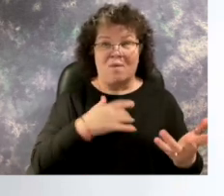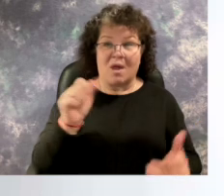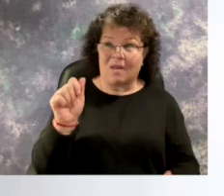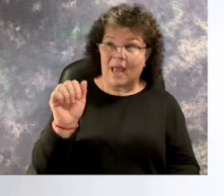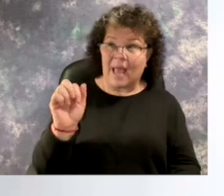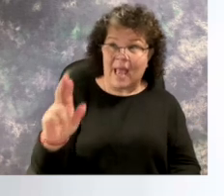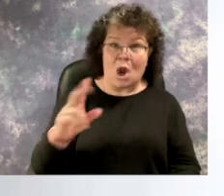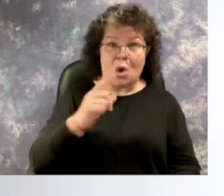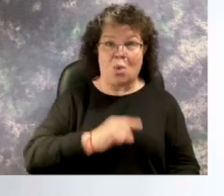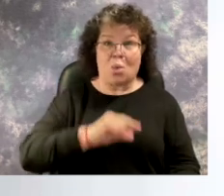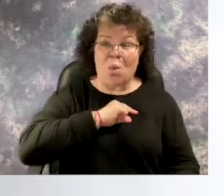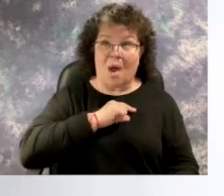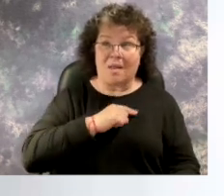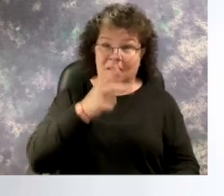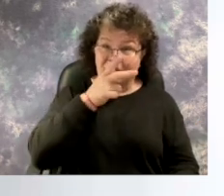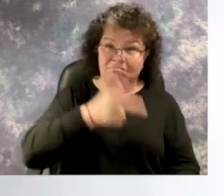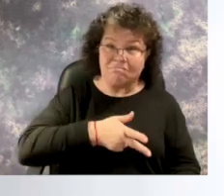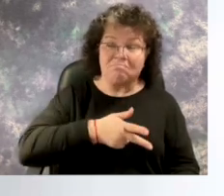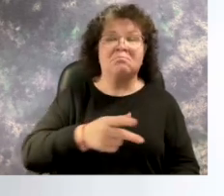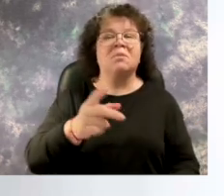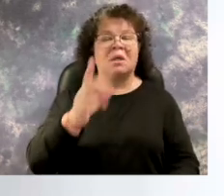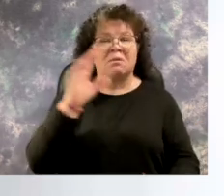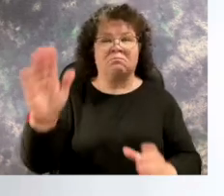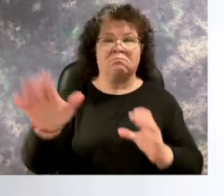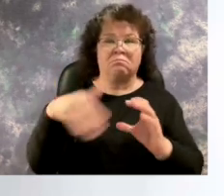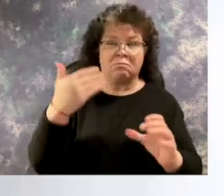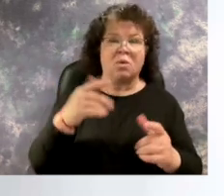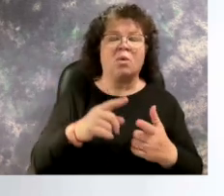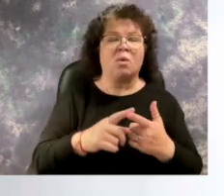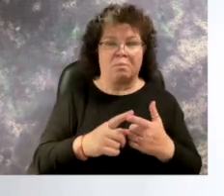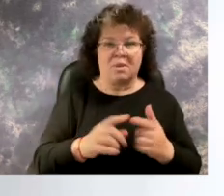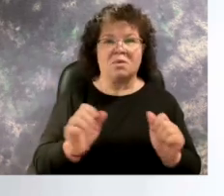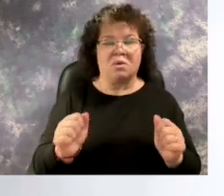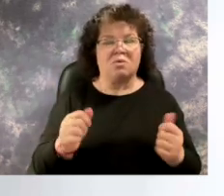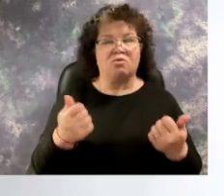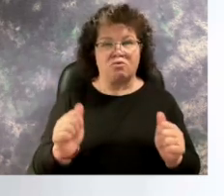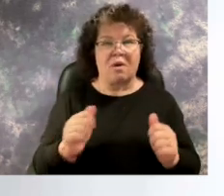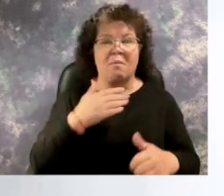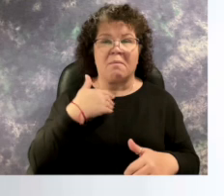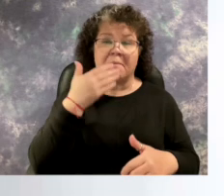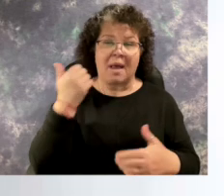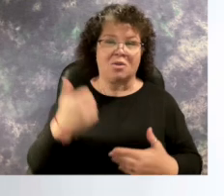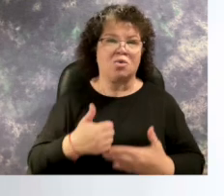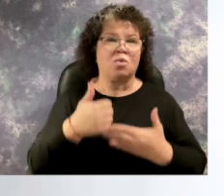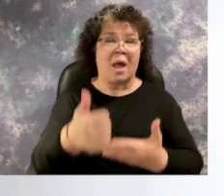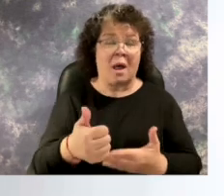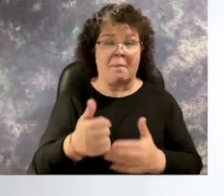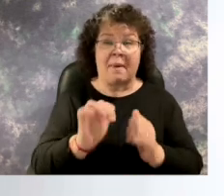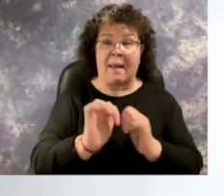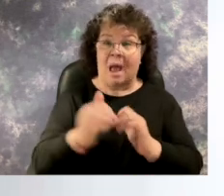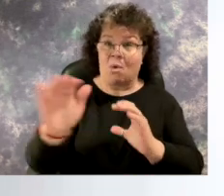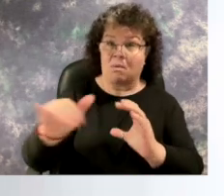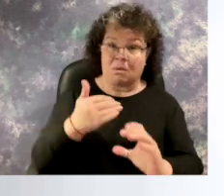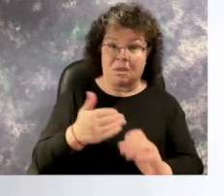we are here to listen and do our best to help. So please reach out to our team at Clean Transportation